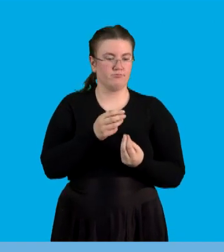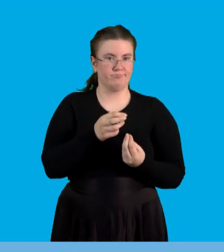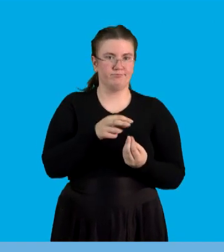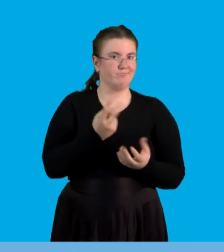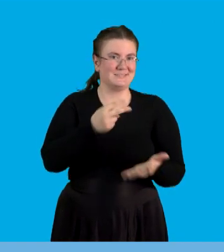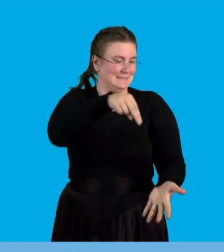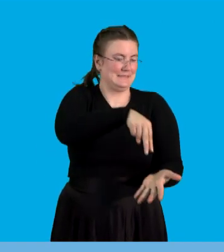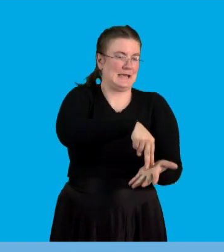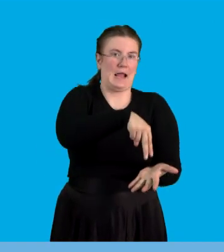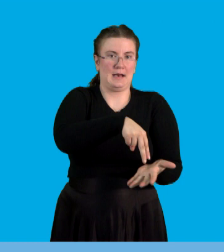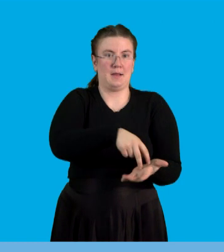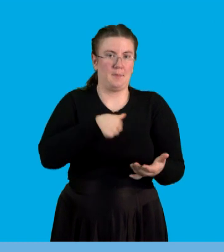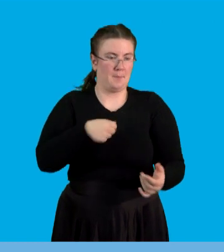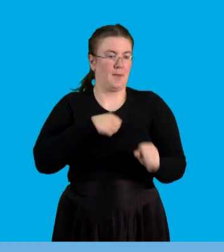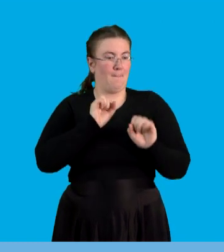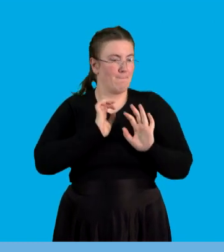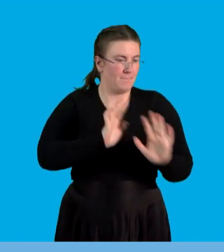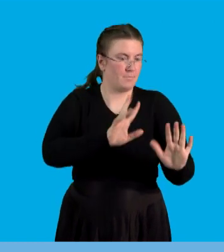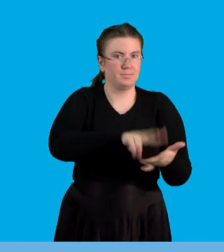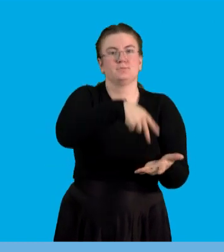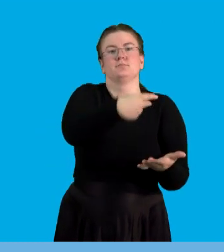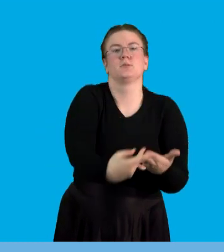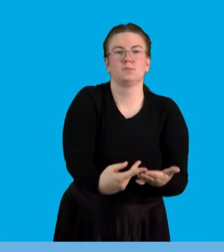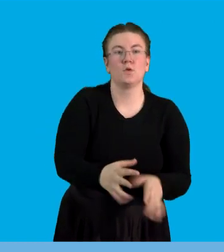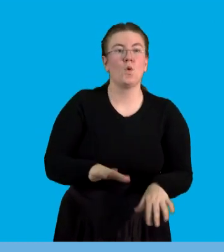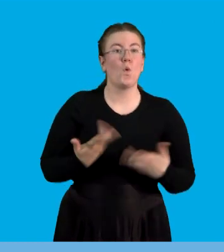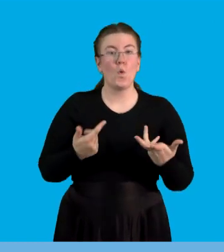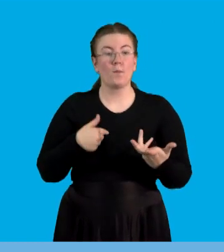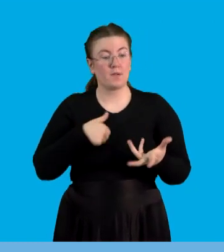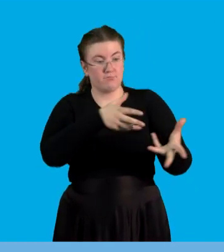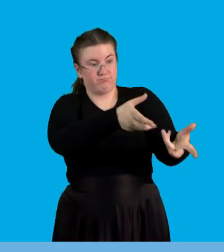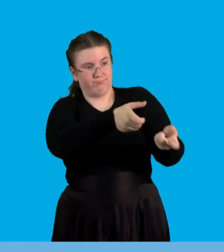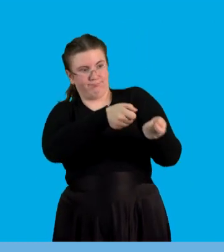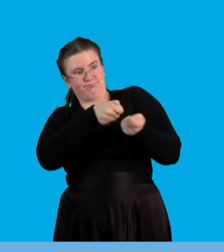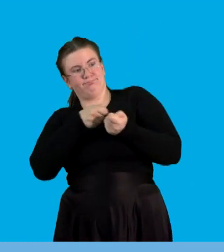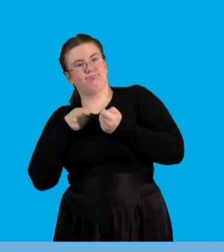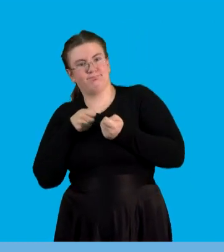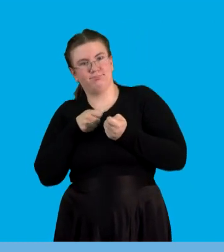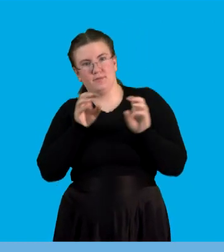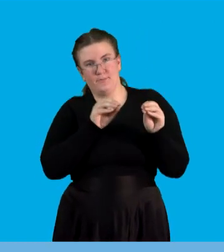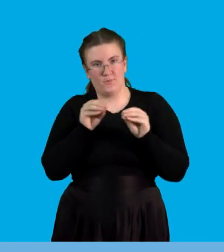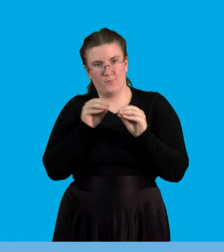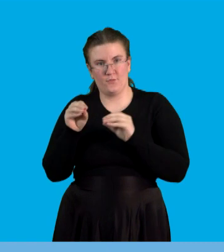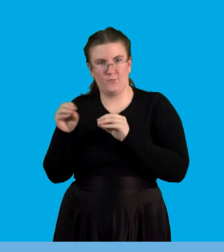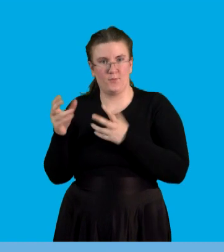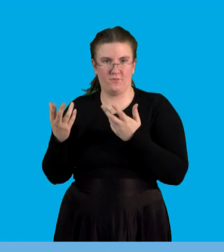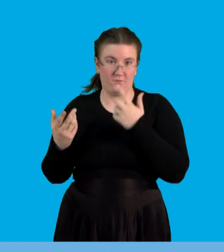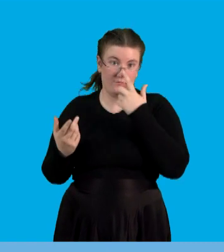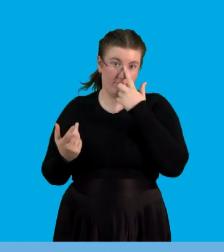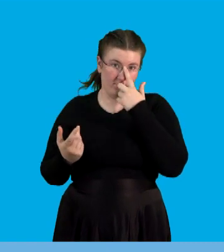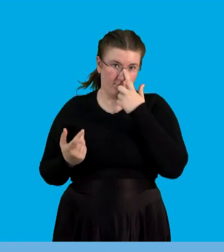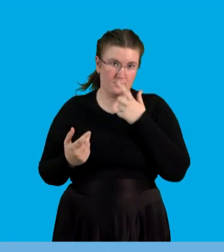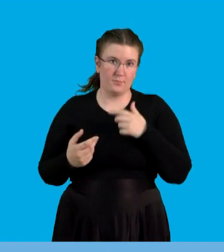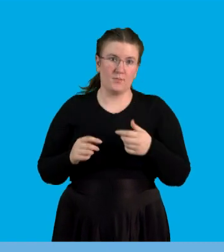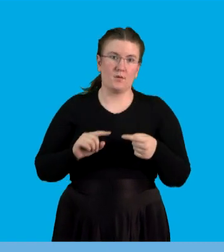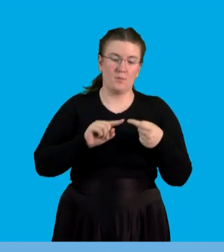and I push it to a certain point, to point B, or I pull it to even a different point, to let's say point C. So